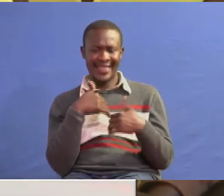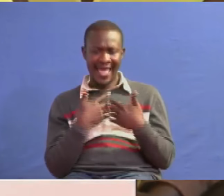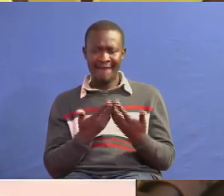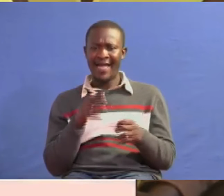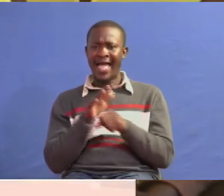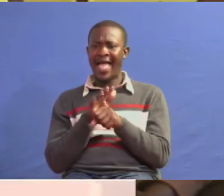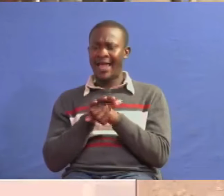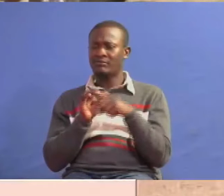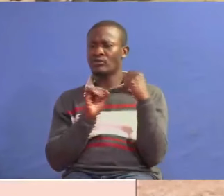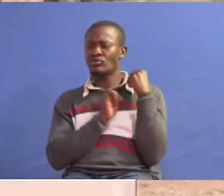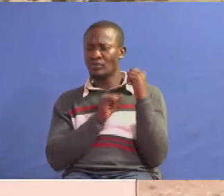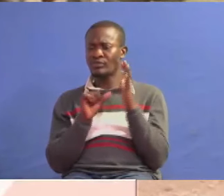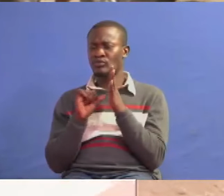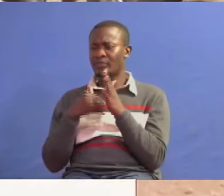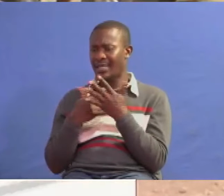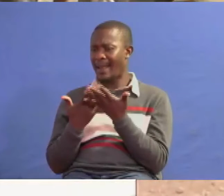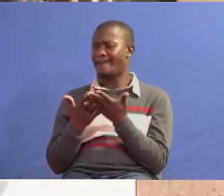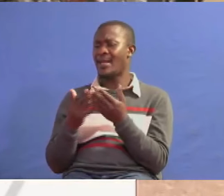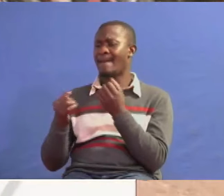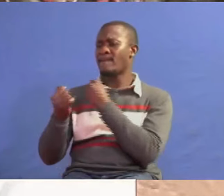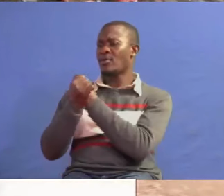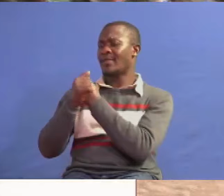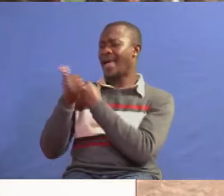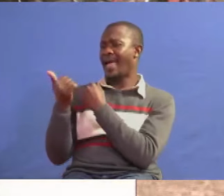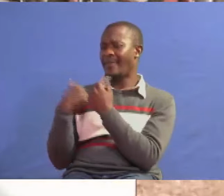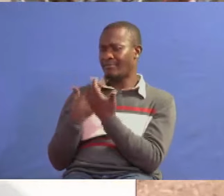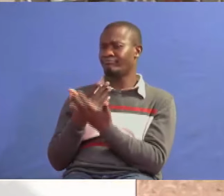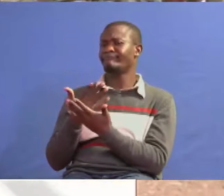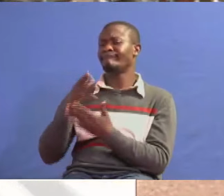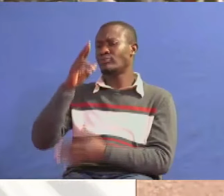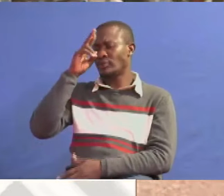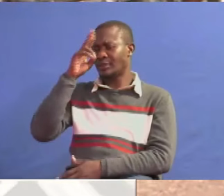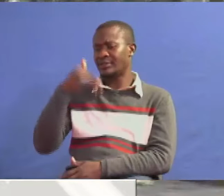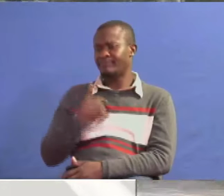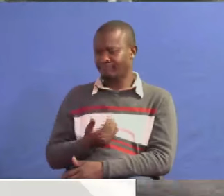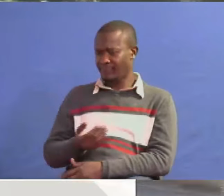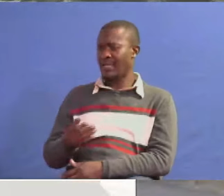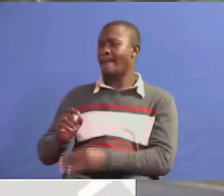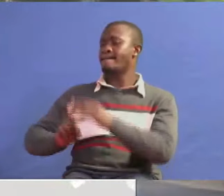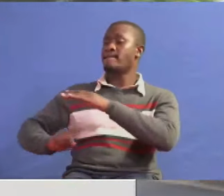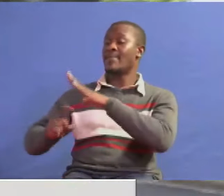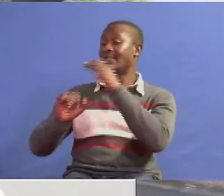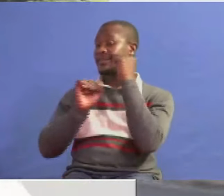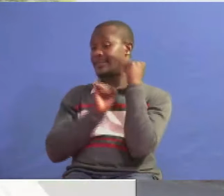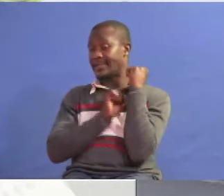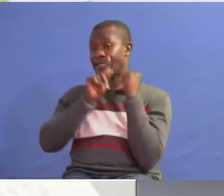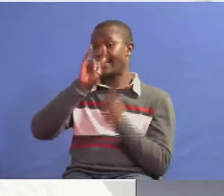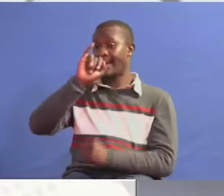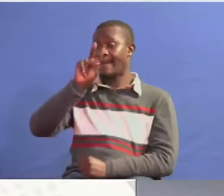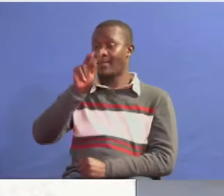series of insecurity and are being protected by some police officers. The Interior Cabinet Secretary, Professor Kithure